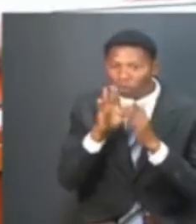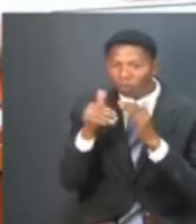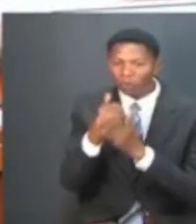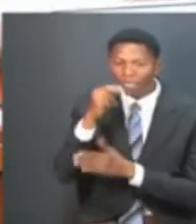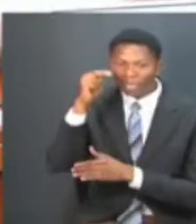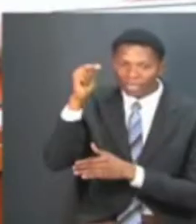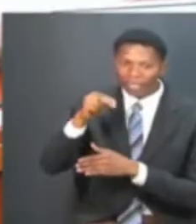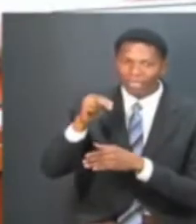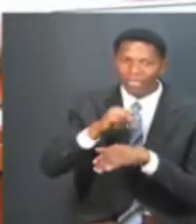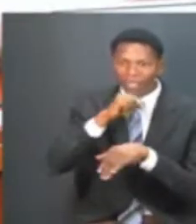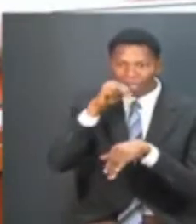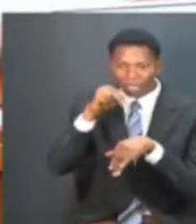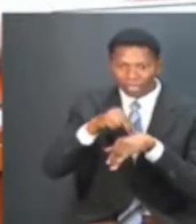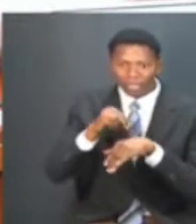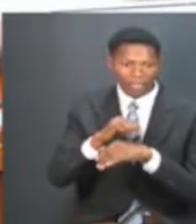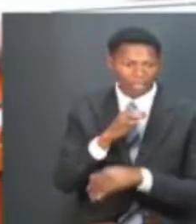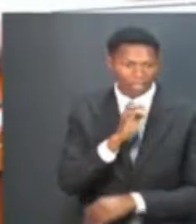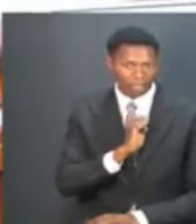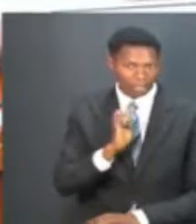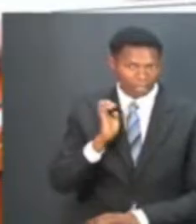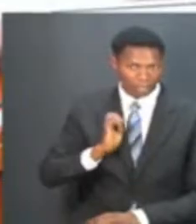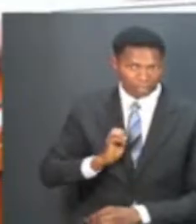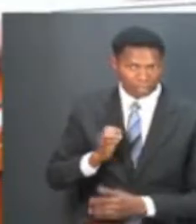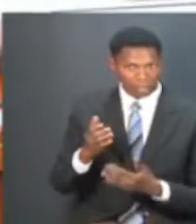and executive attention.